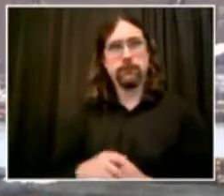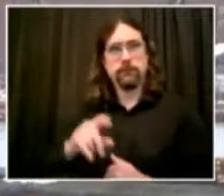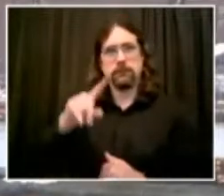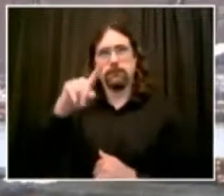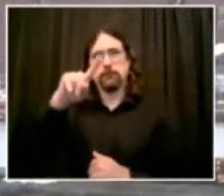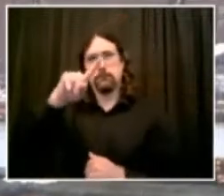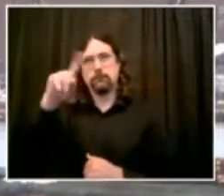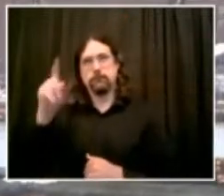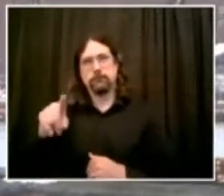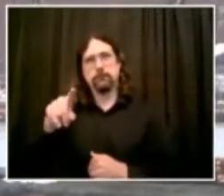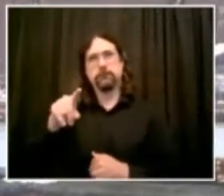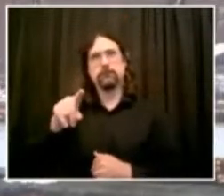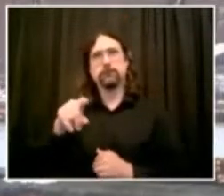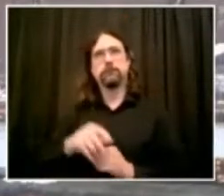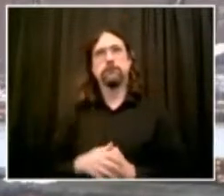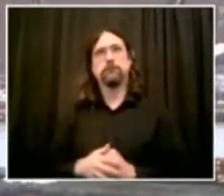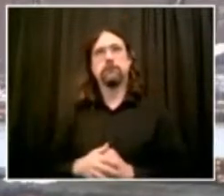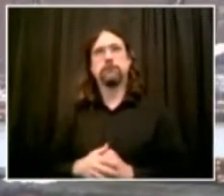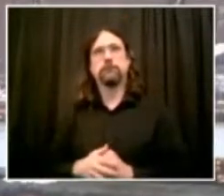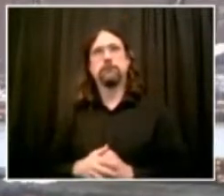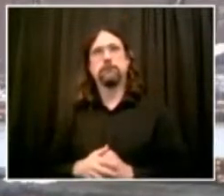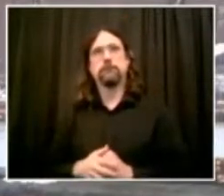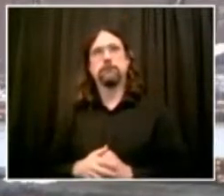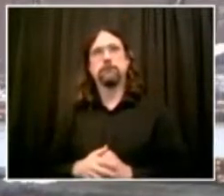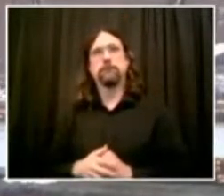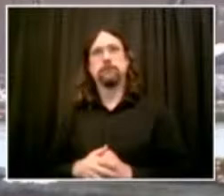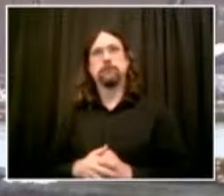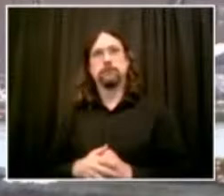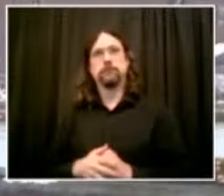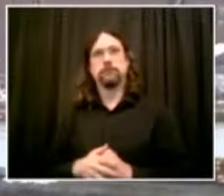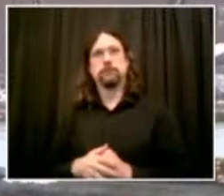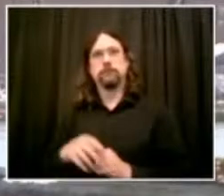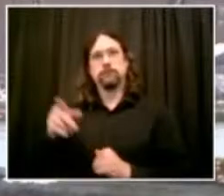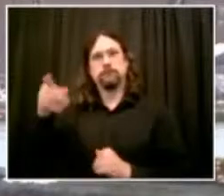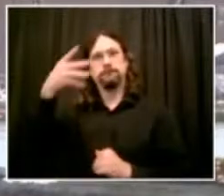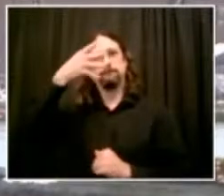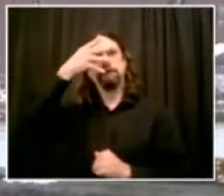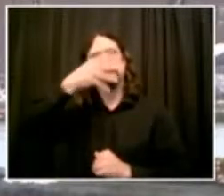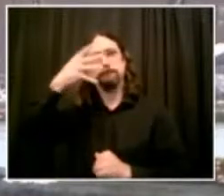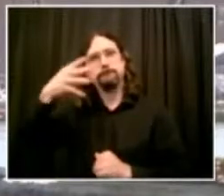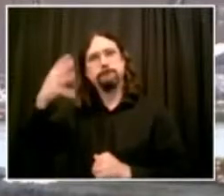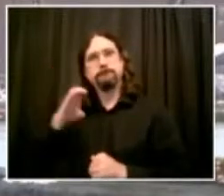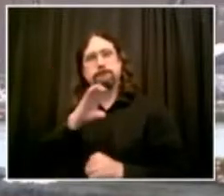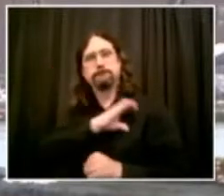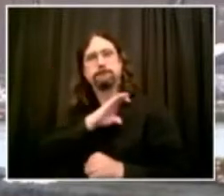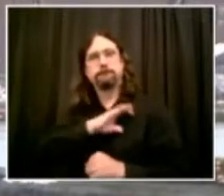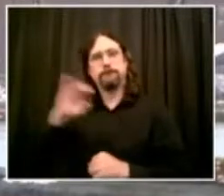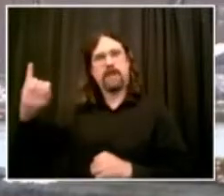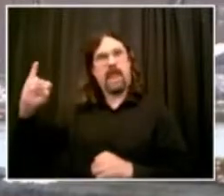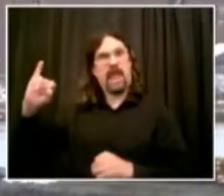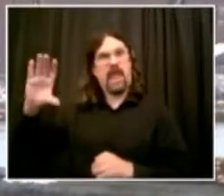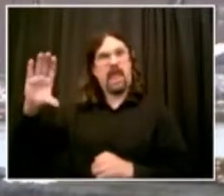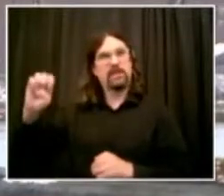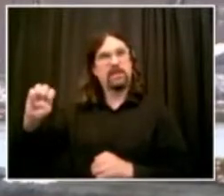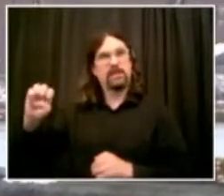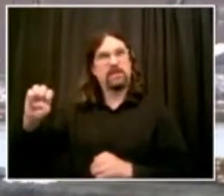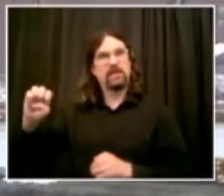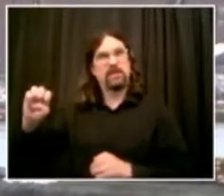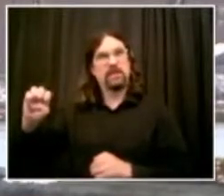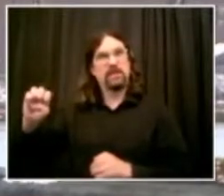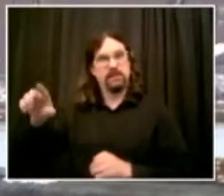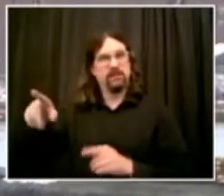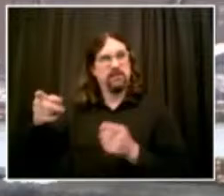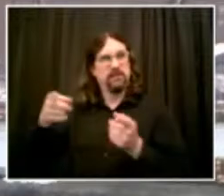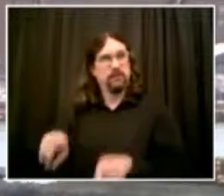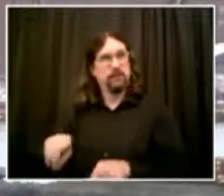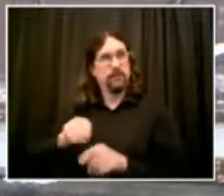police chief saying that ICE is there to help them. So I wondered if you have been briefed on that,